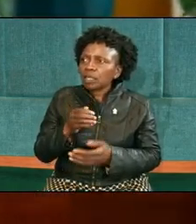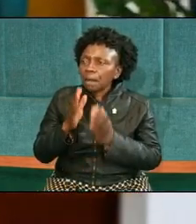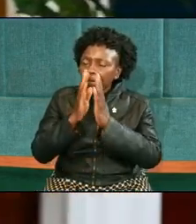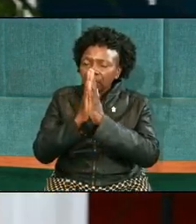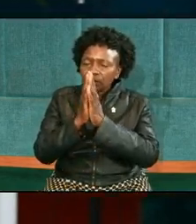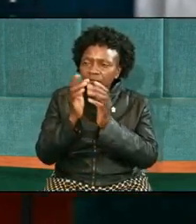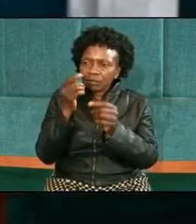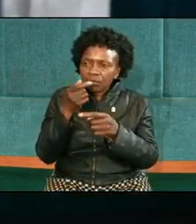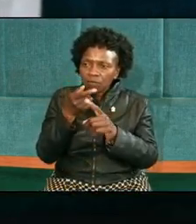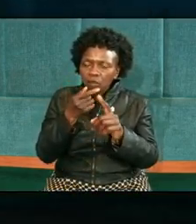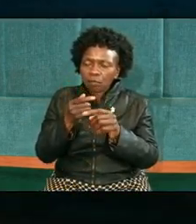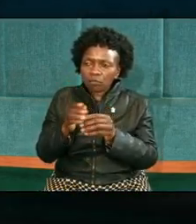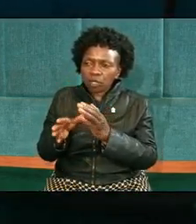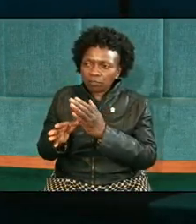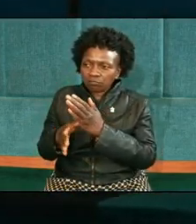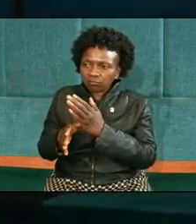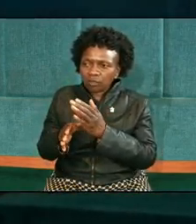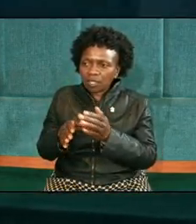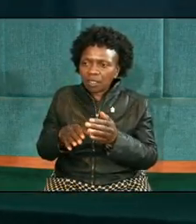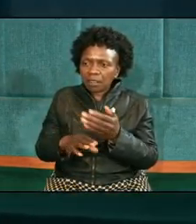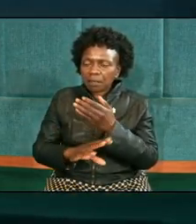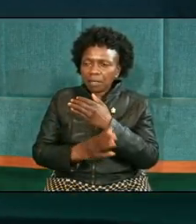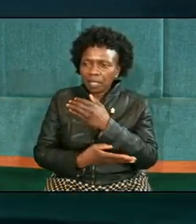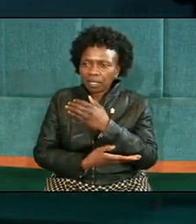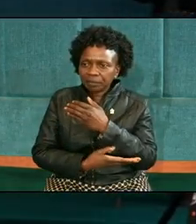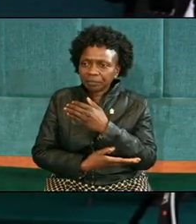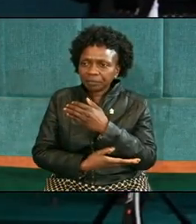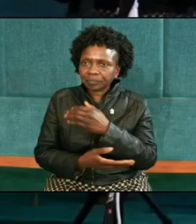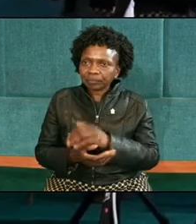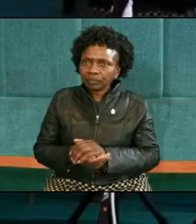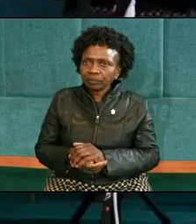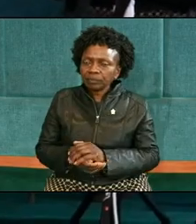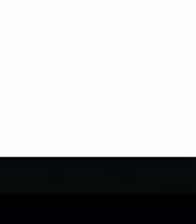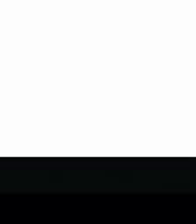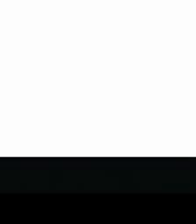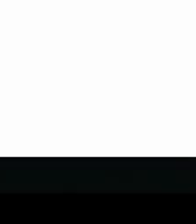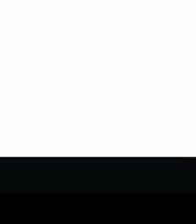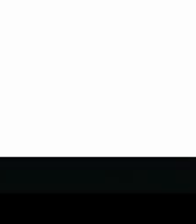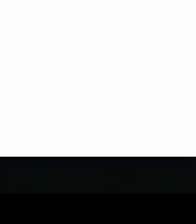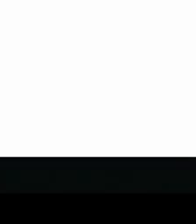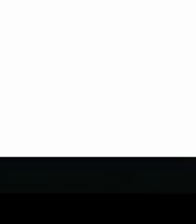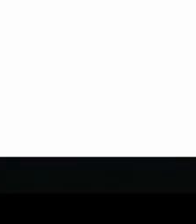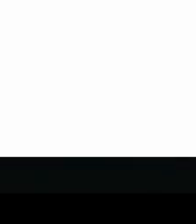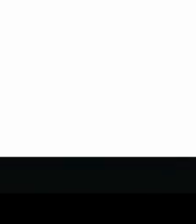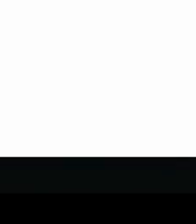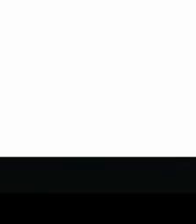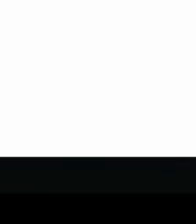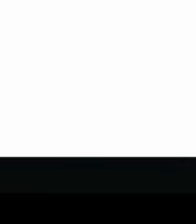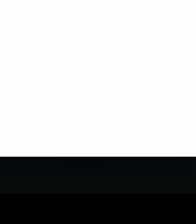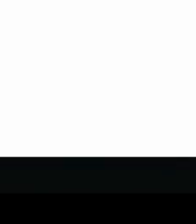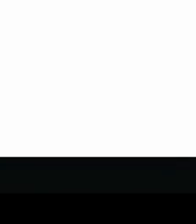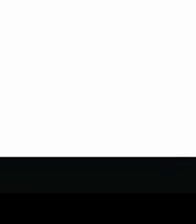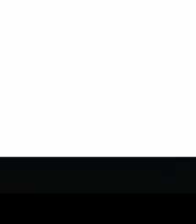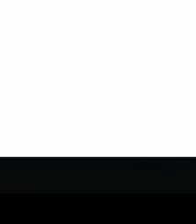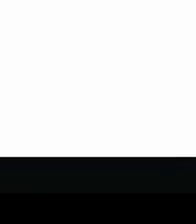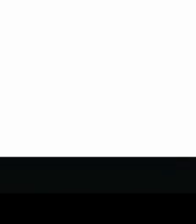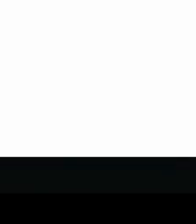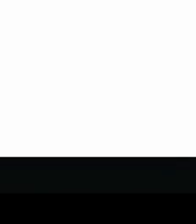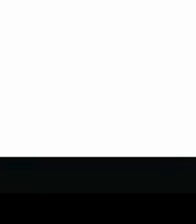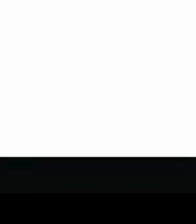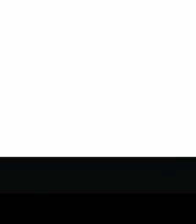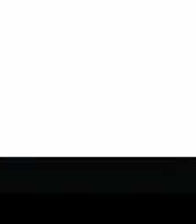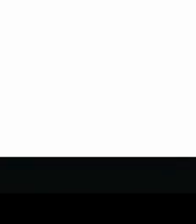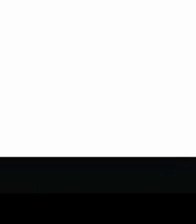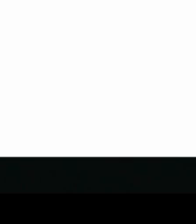he prayed from the whale's belly, from in the mess down there. He called out to God, and the Bible says, and the Lord answered